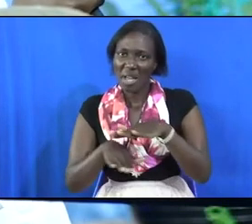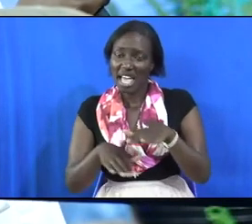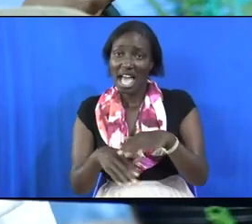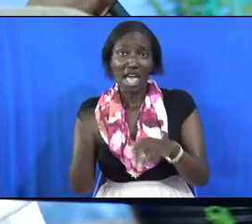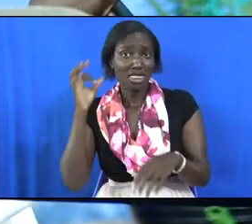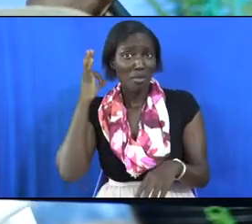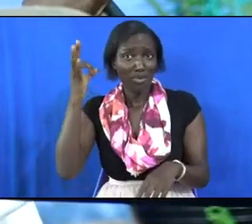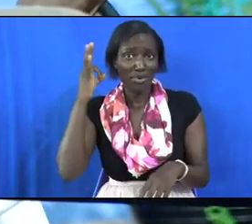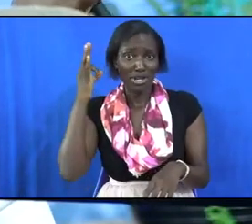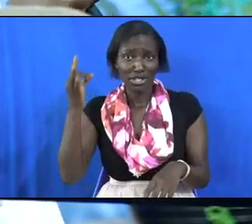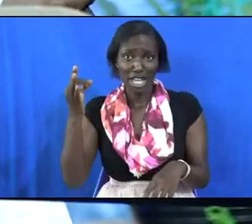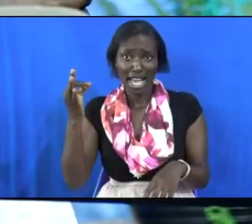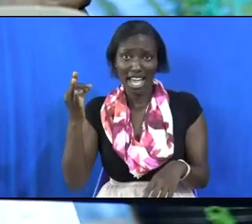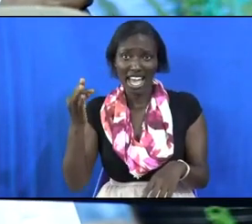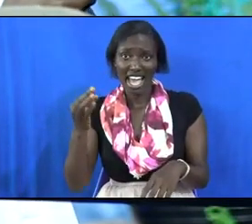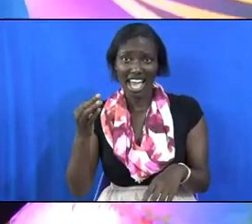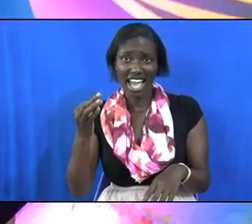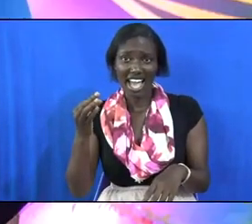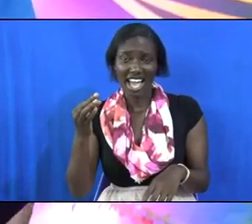the preacher calls it